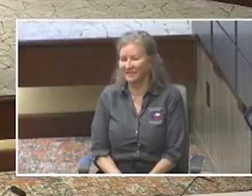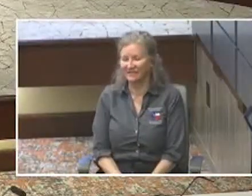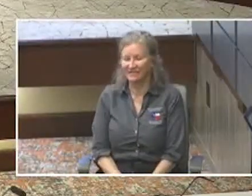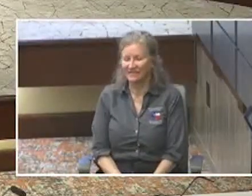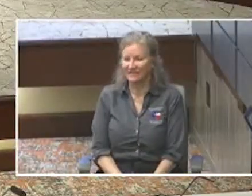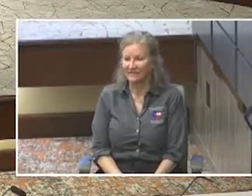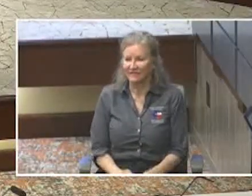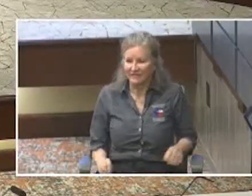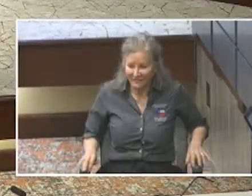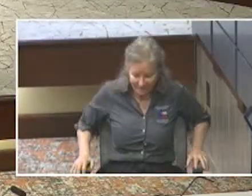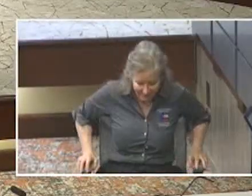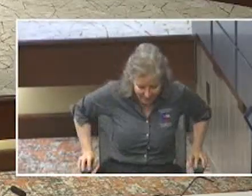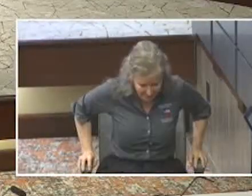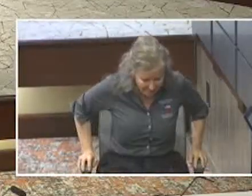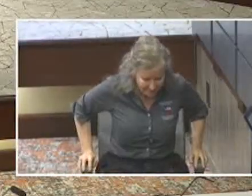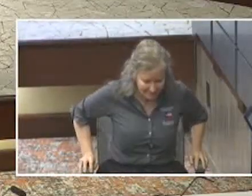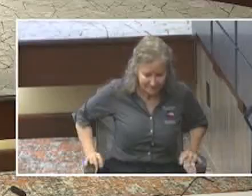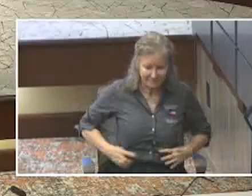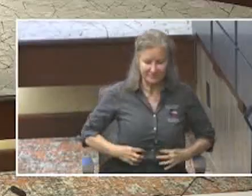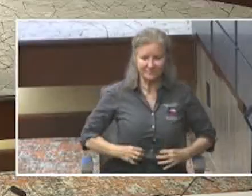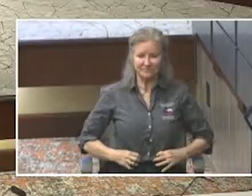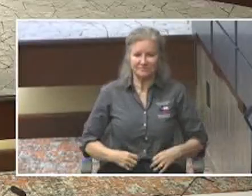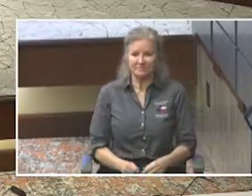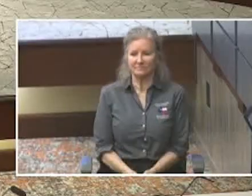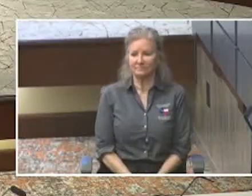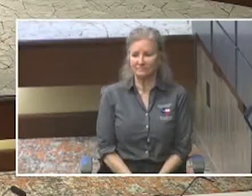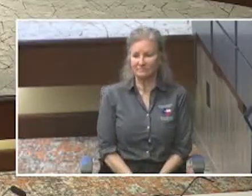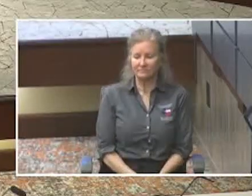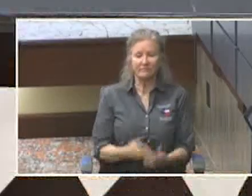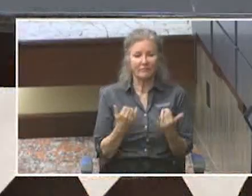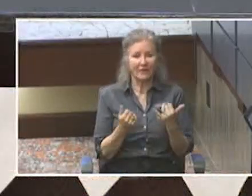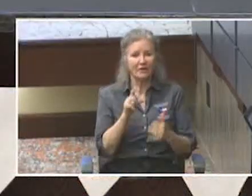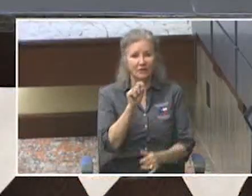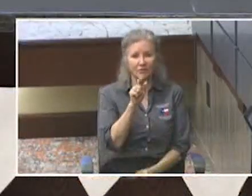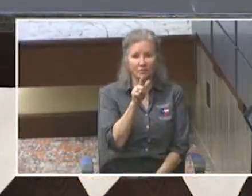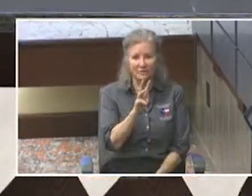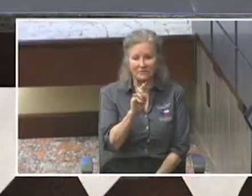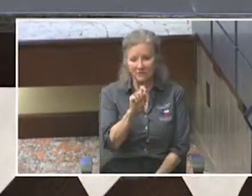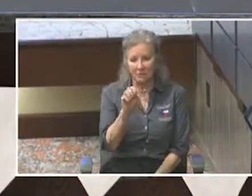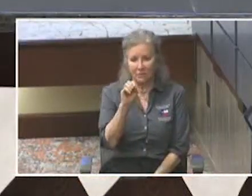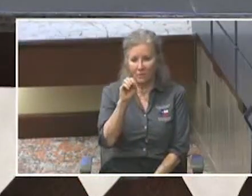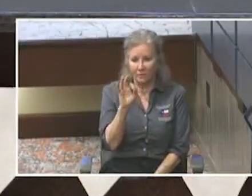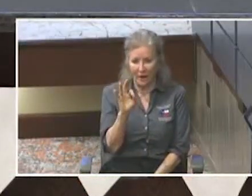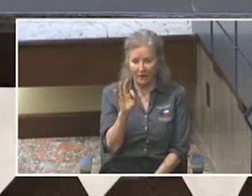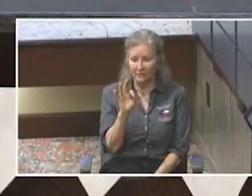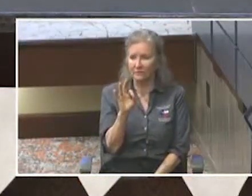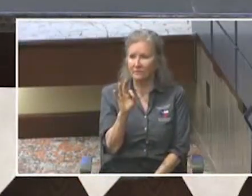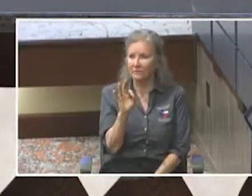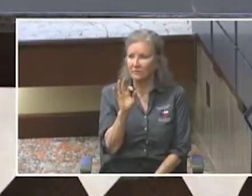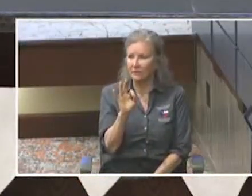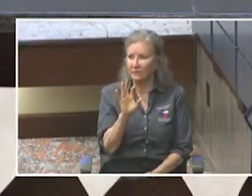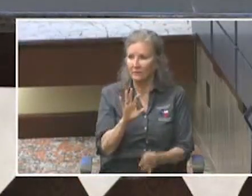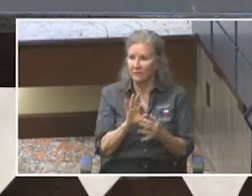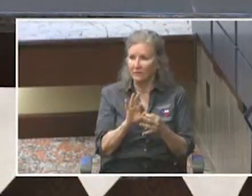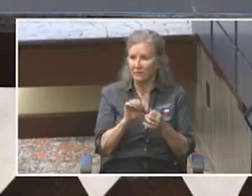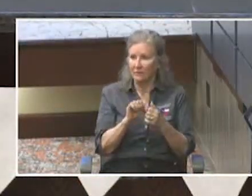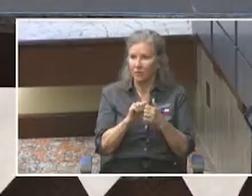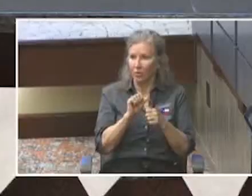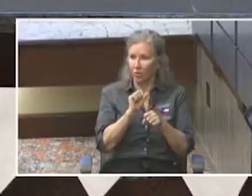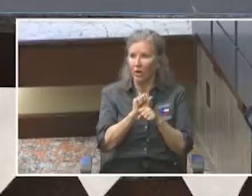know? All right, on to work session 2026-090, first quarter financial report. City Manager Holt.